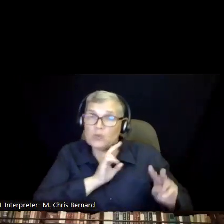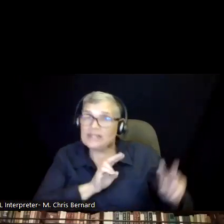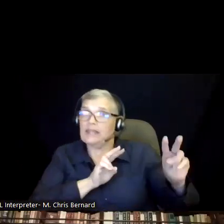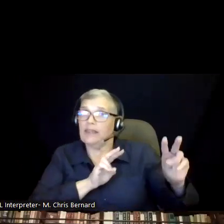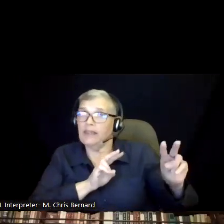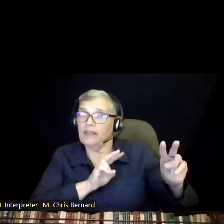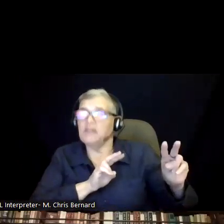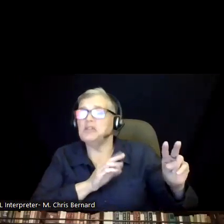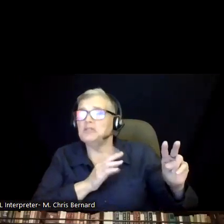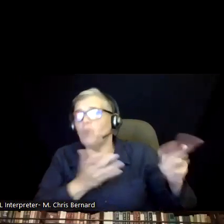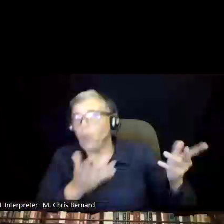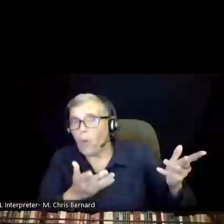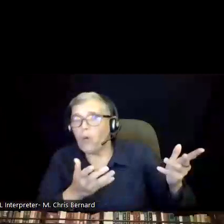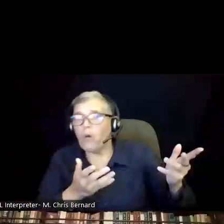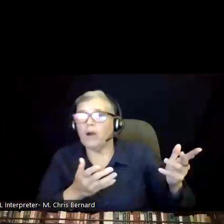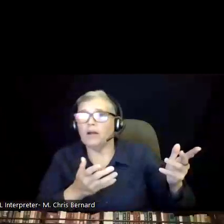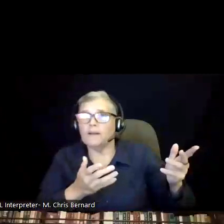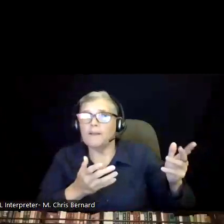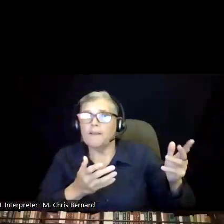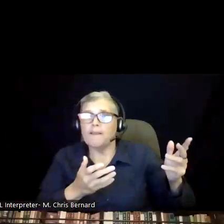occasionally pursue wild sheep.